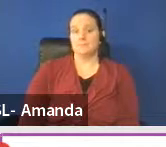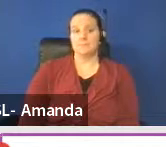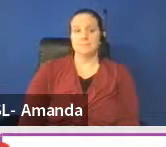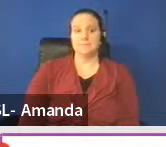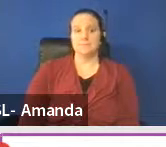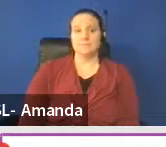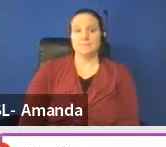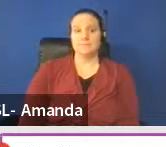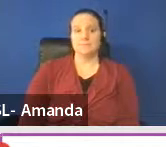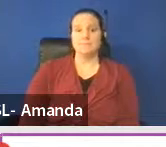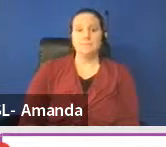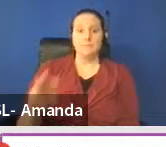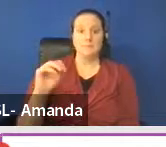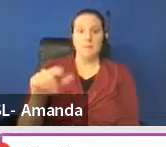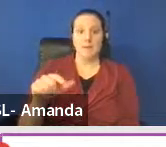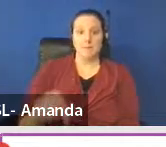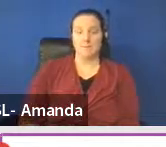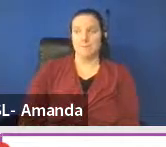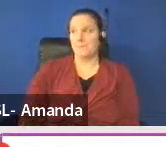Meg.